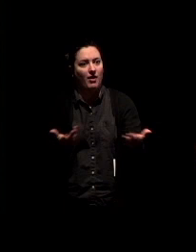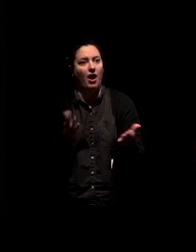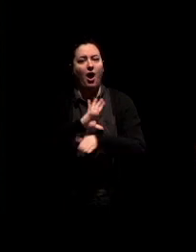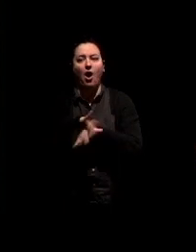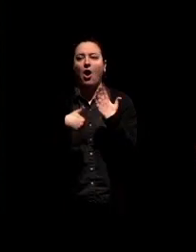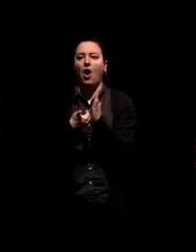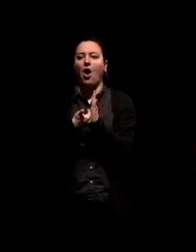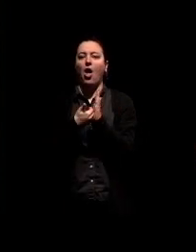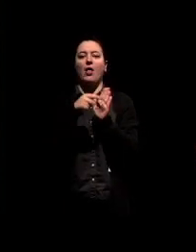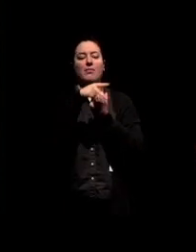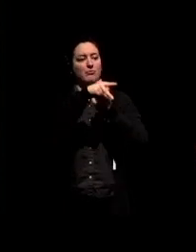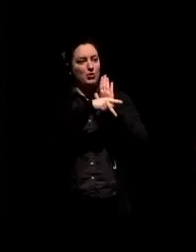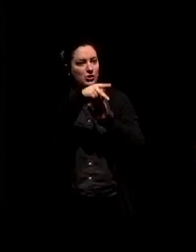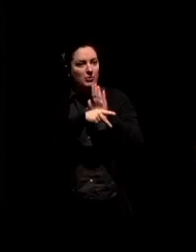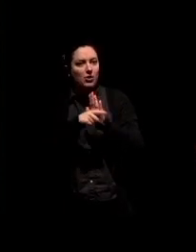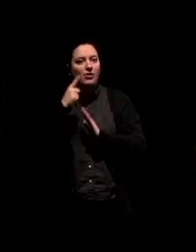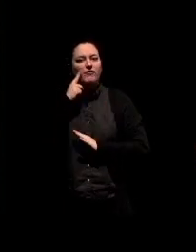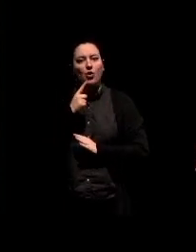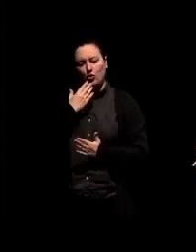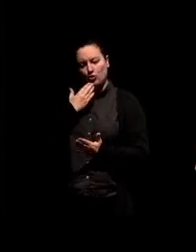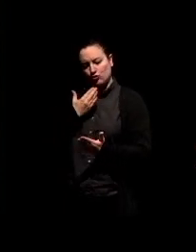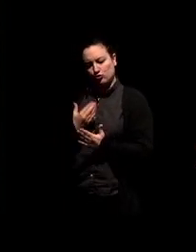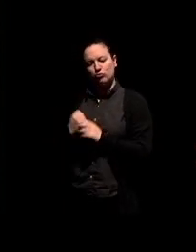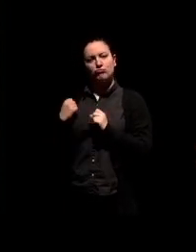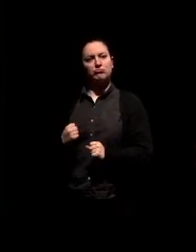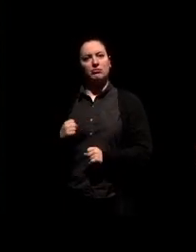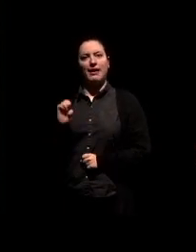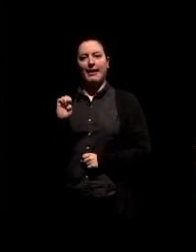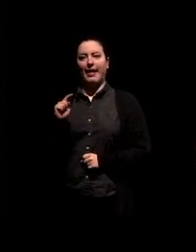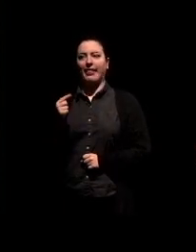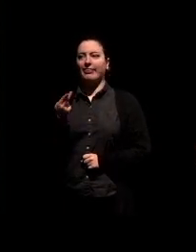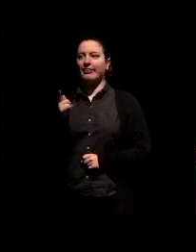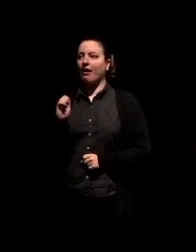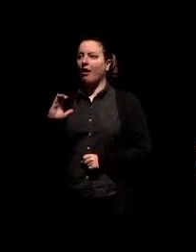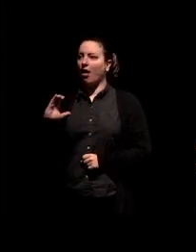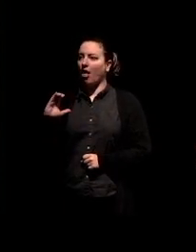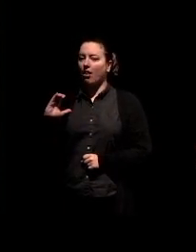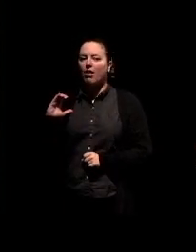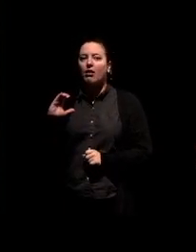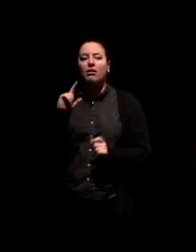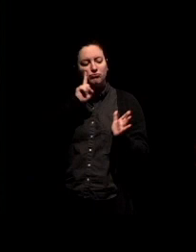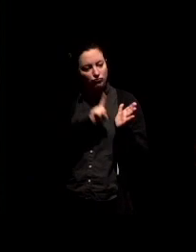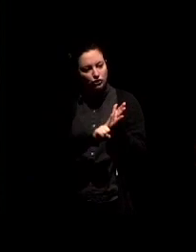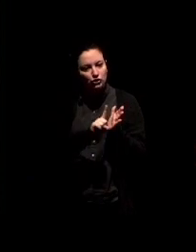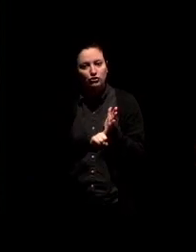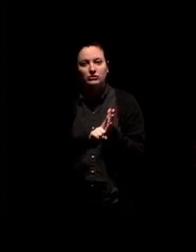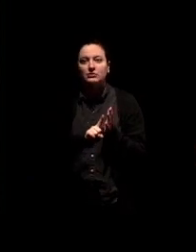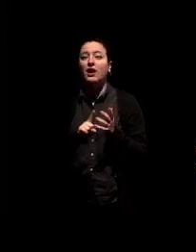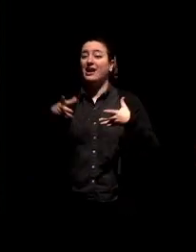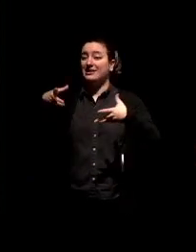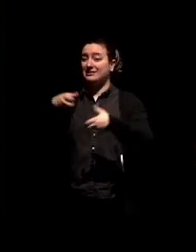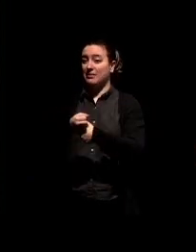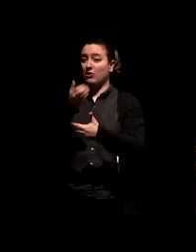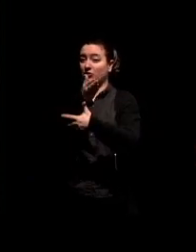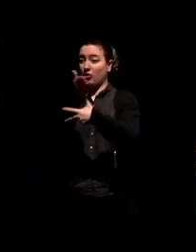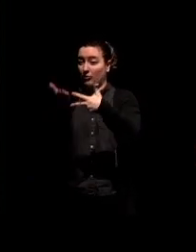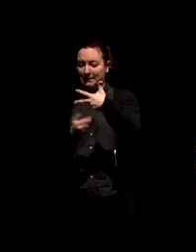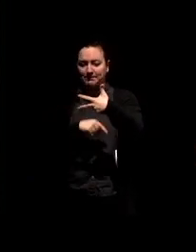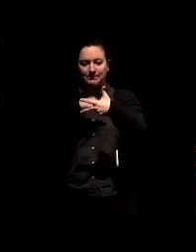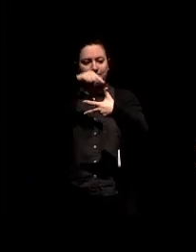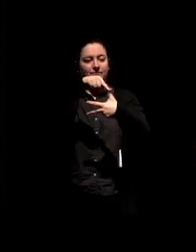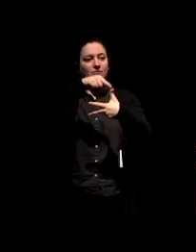ethical research, and it includes and summarizes three ethical principles of research: respect of